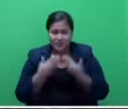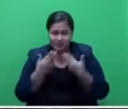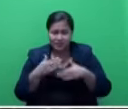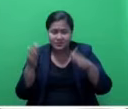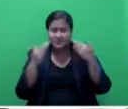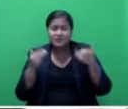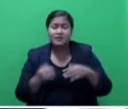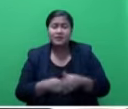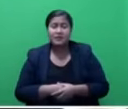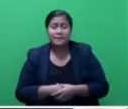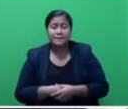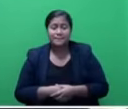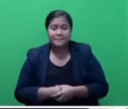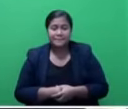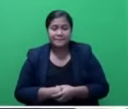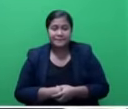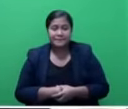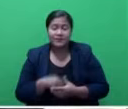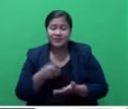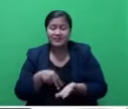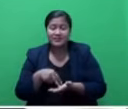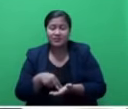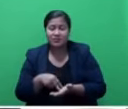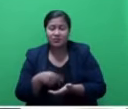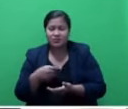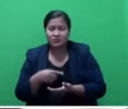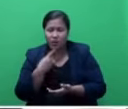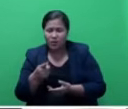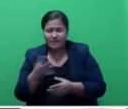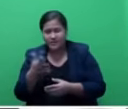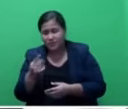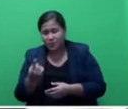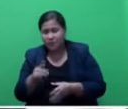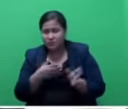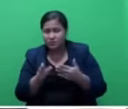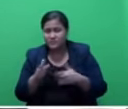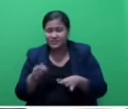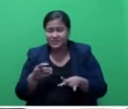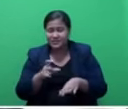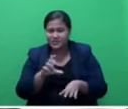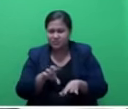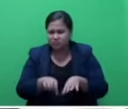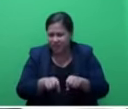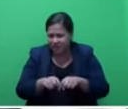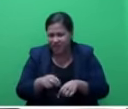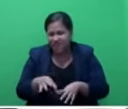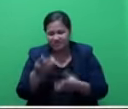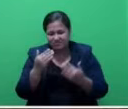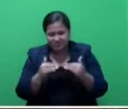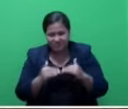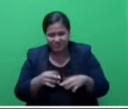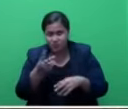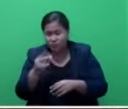Sir, Mr. Speaker, sir, pursuant to Standing Order 51, I move that the Criminal Procedure Amendment Bill 2021 be considered by